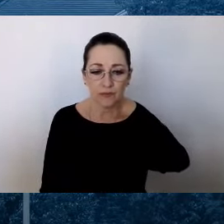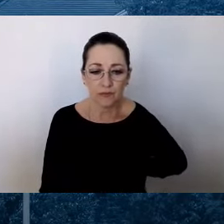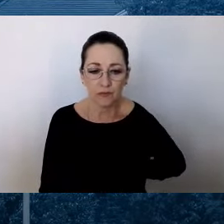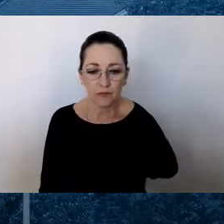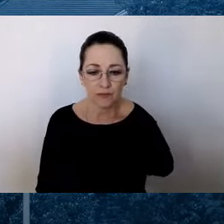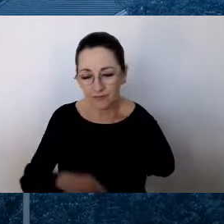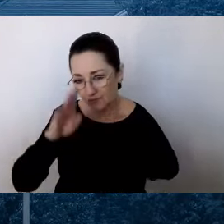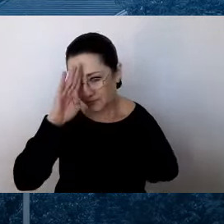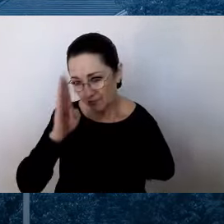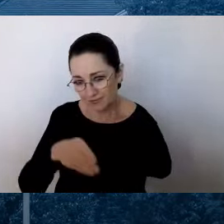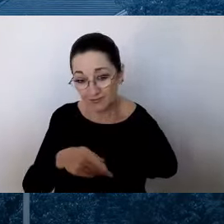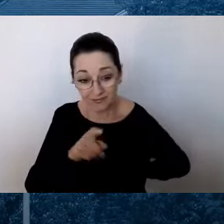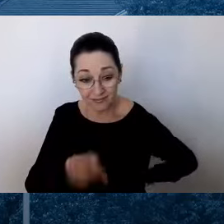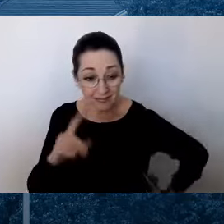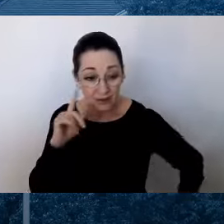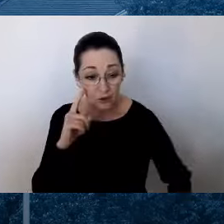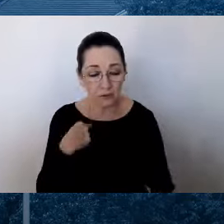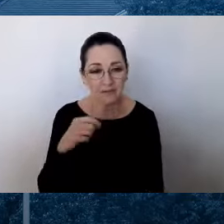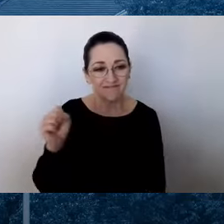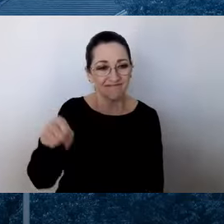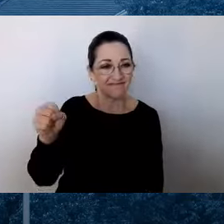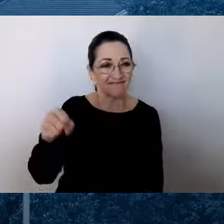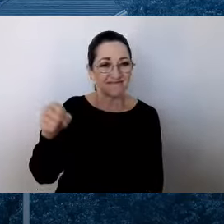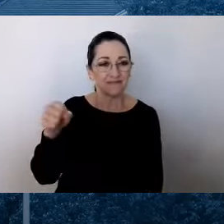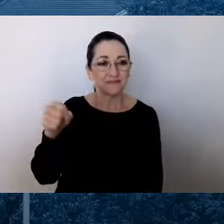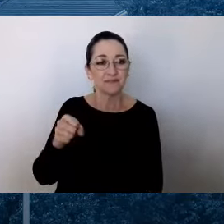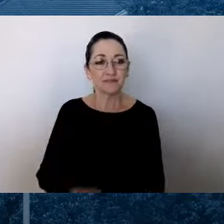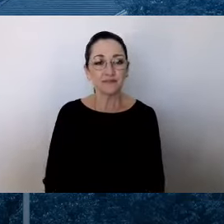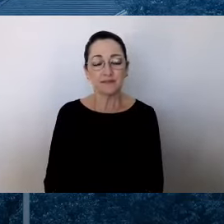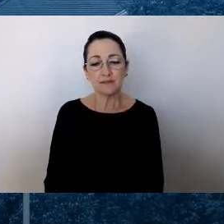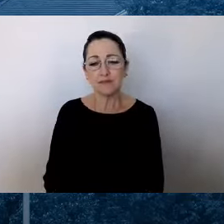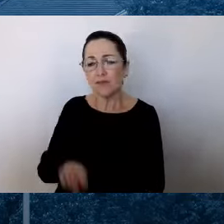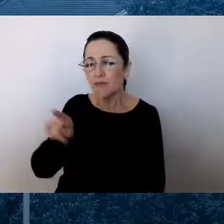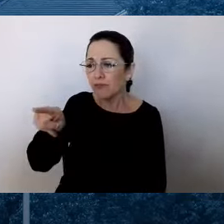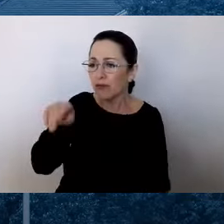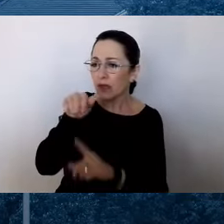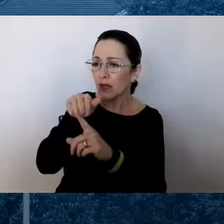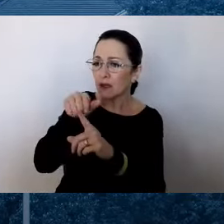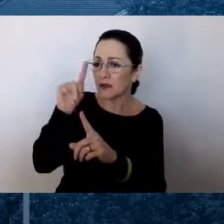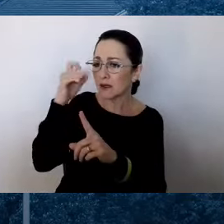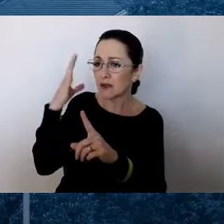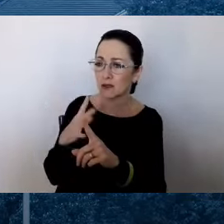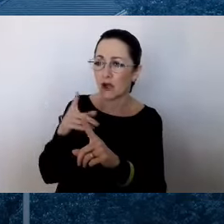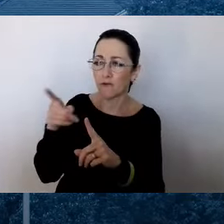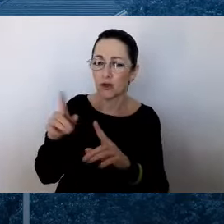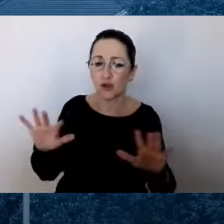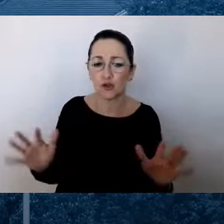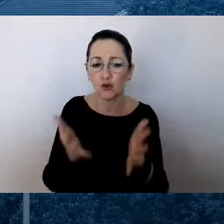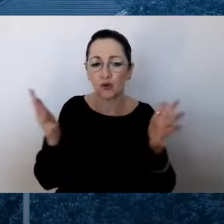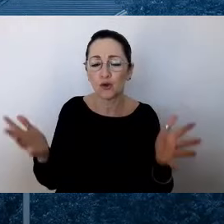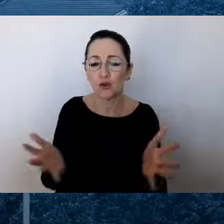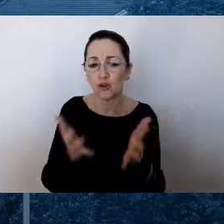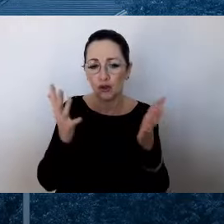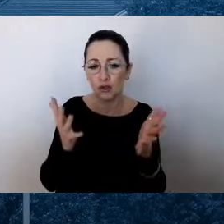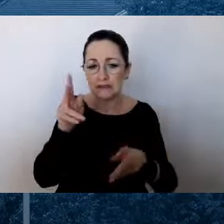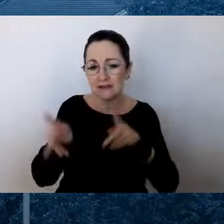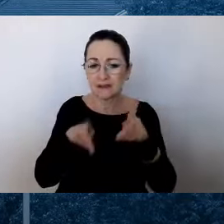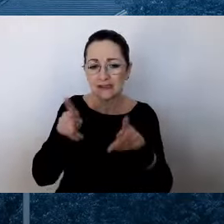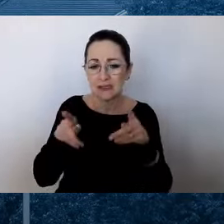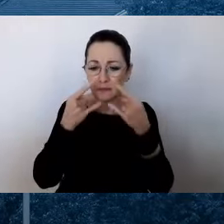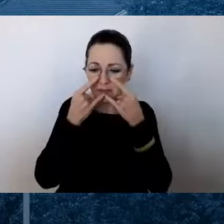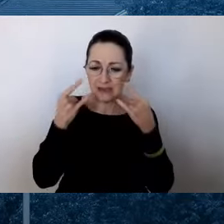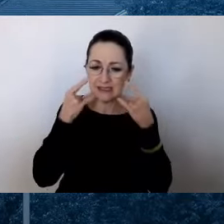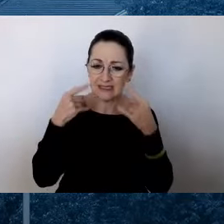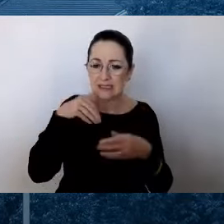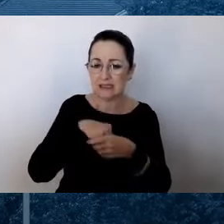Hi there, can you hear me? Yes. Governor, you are encouraging people to wear a mask indoors. Why